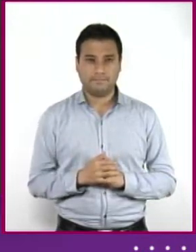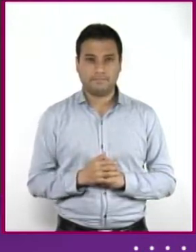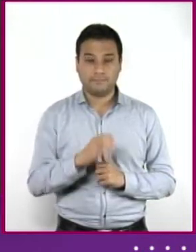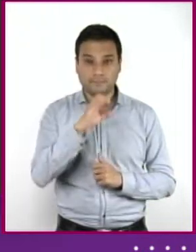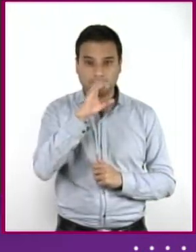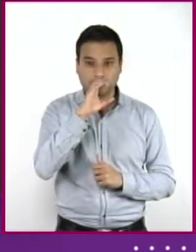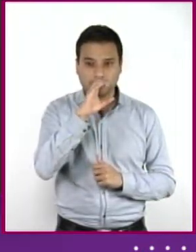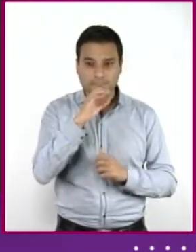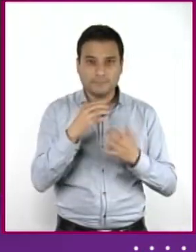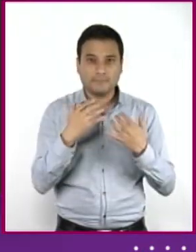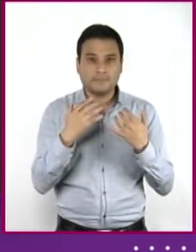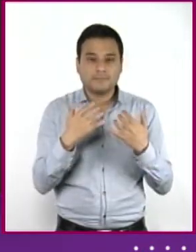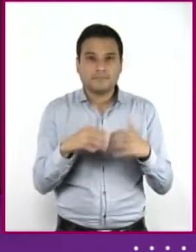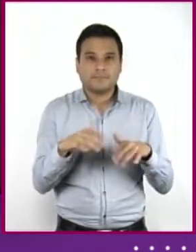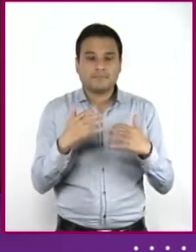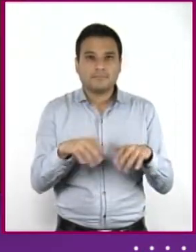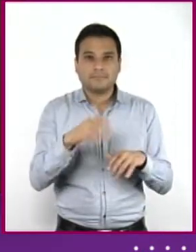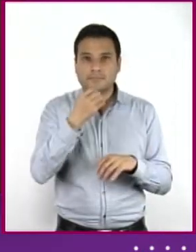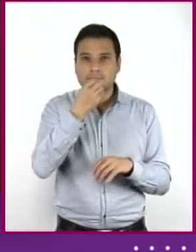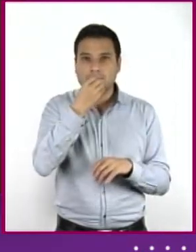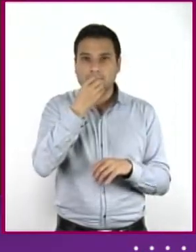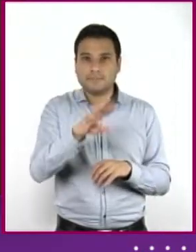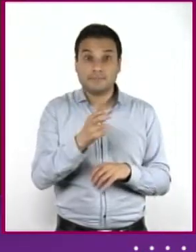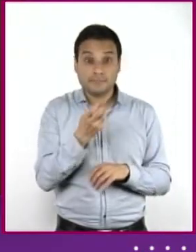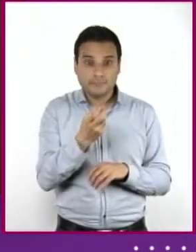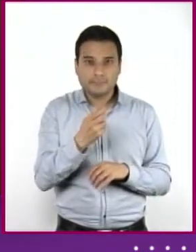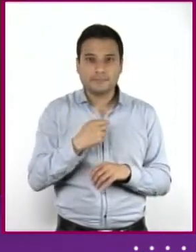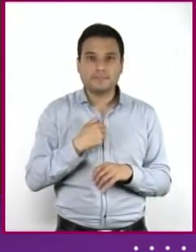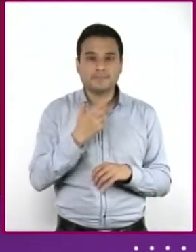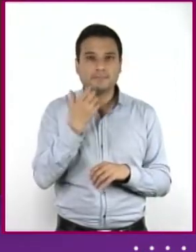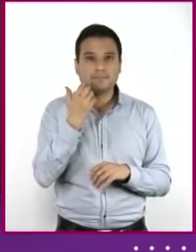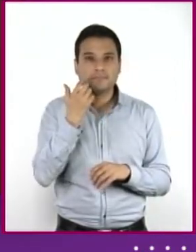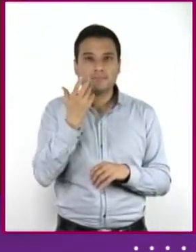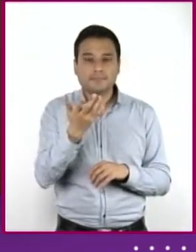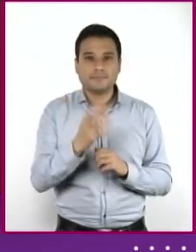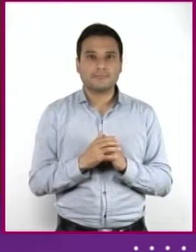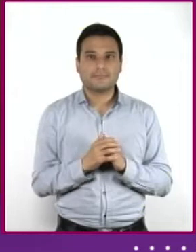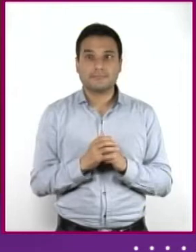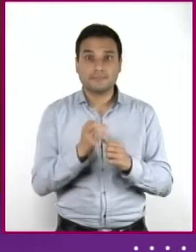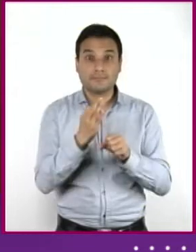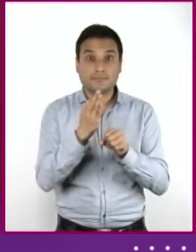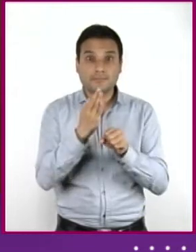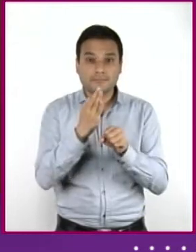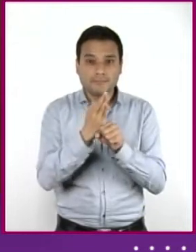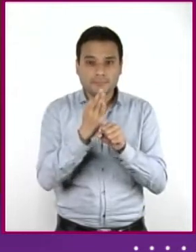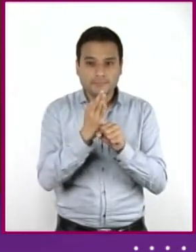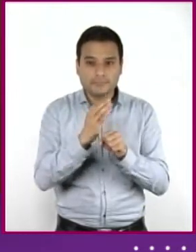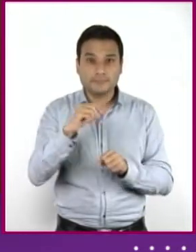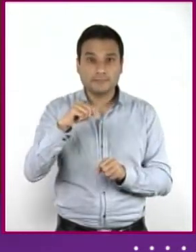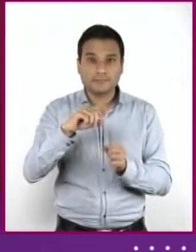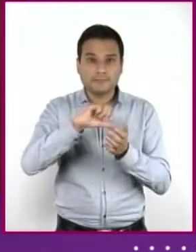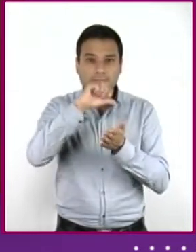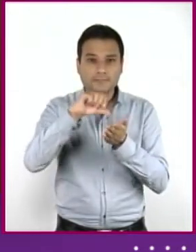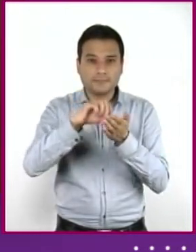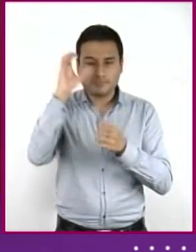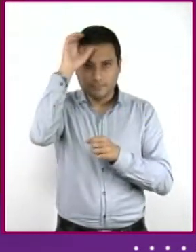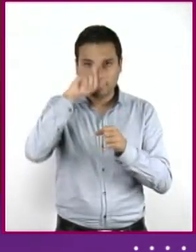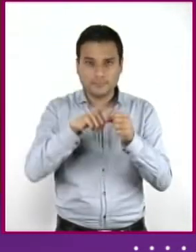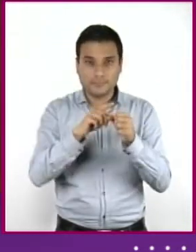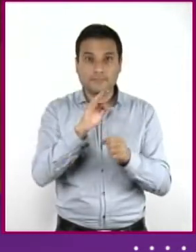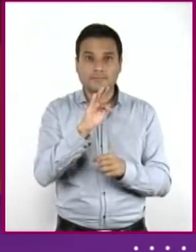This is incredible! Just what I was looking for. And right here in the cultural center.